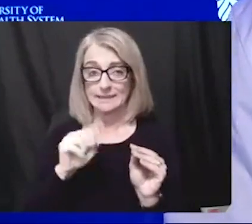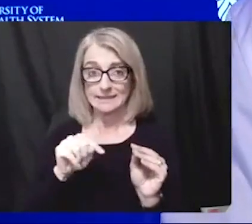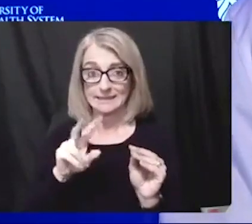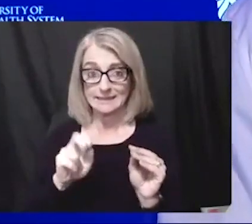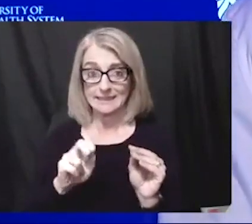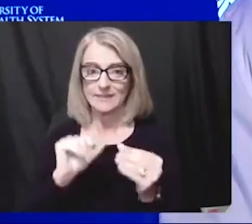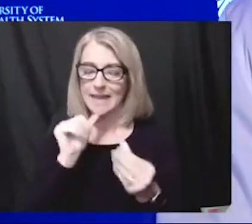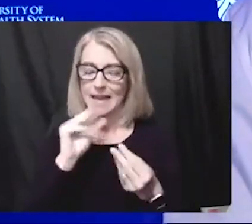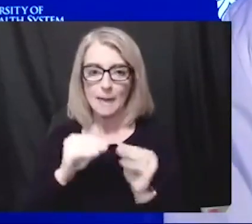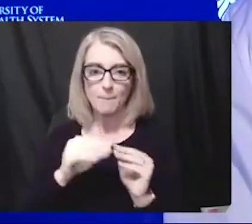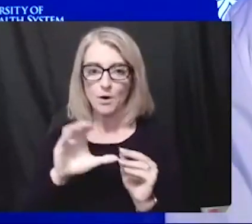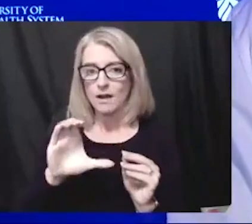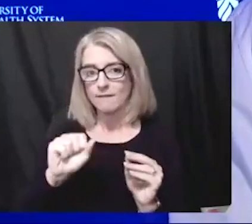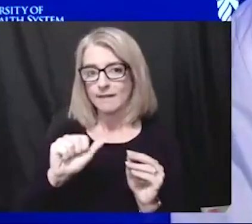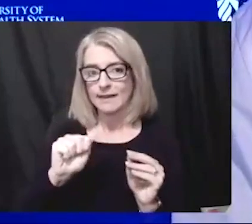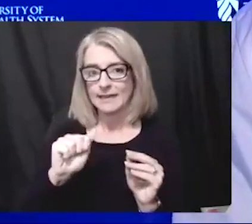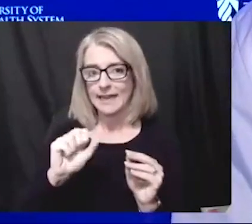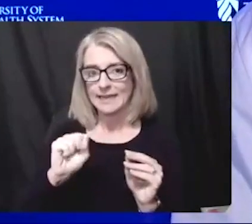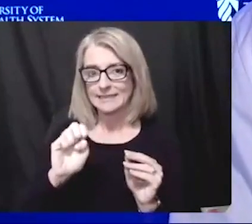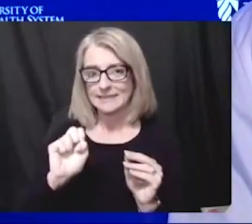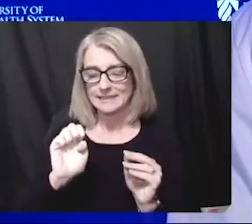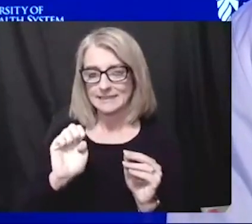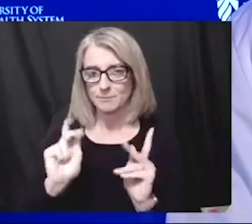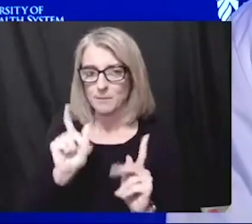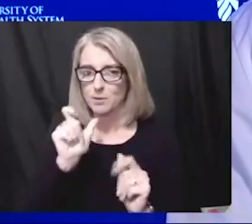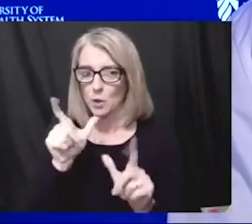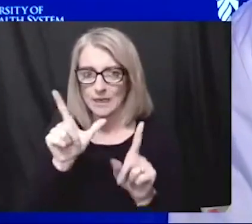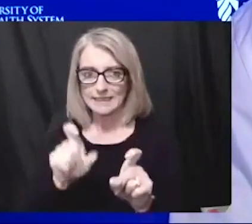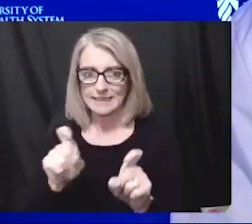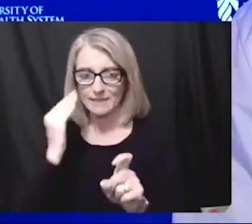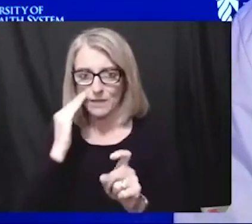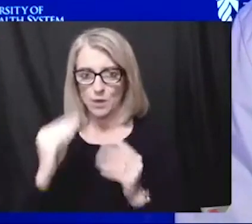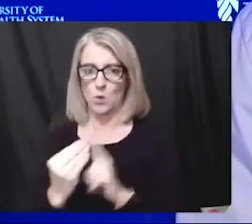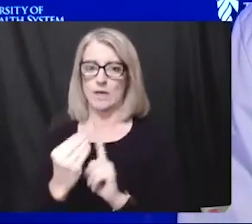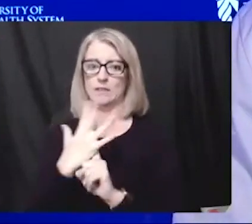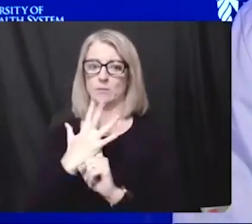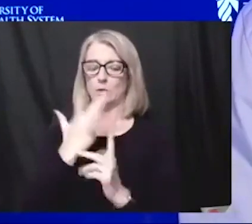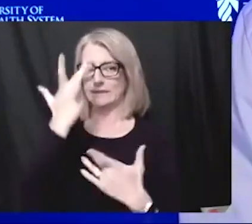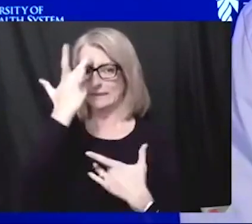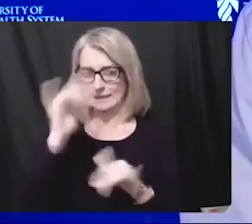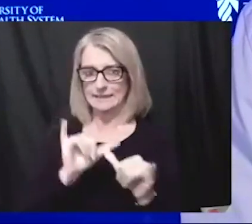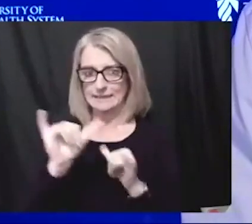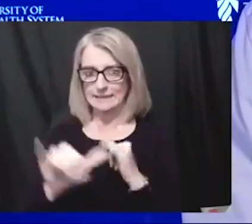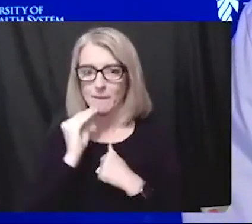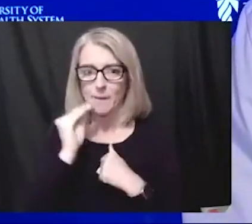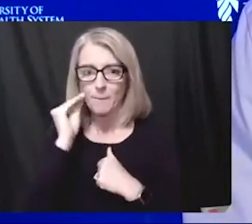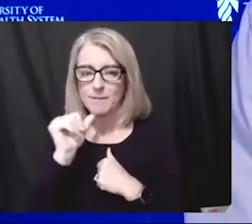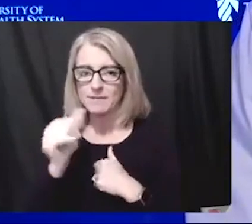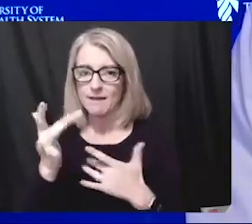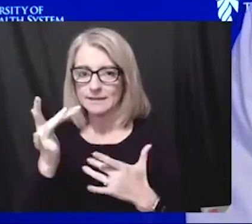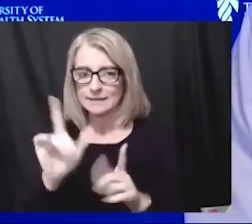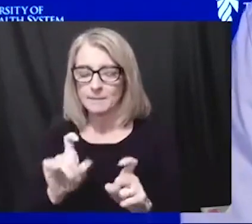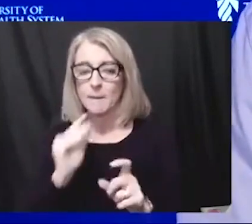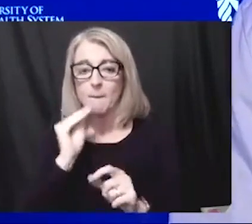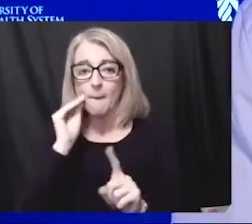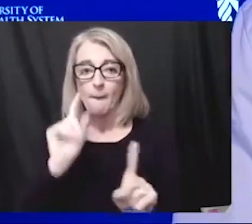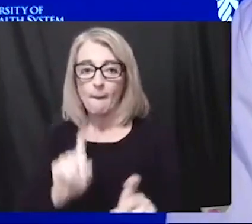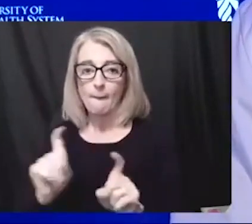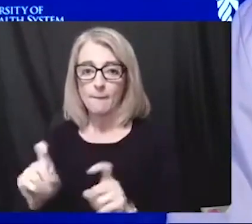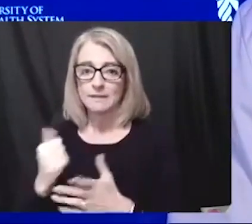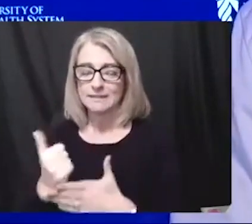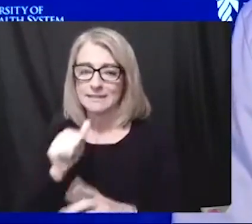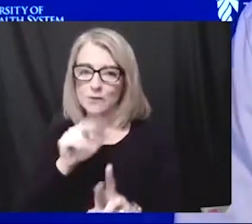we're going to try and talk about this. I'm going to say to my team, we're going to pull the New York Times graph of the rates of vaccination in different age groups, because